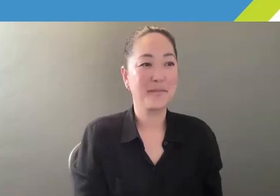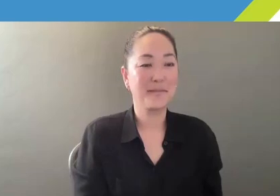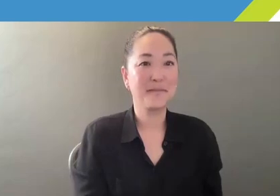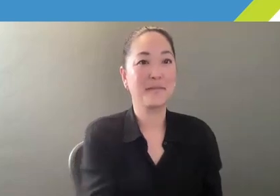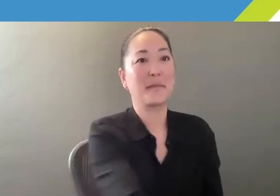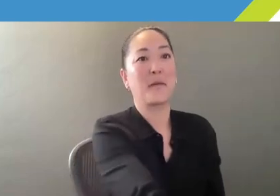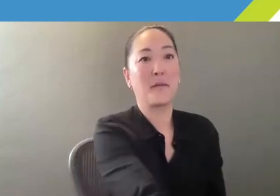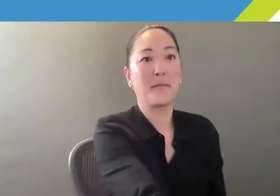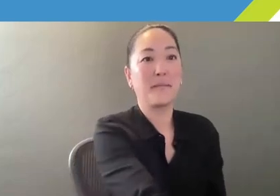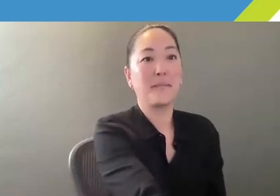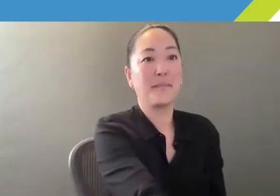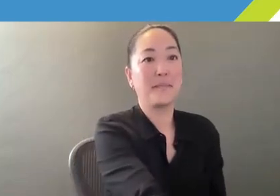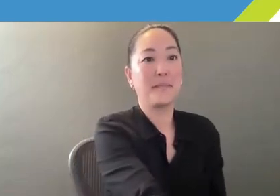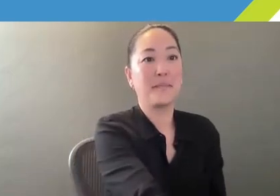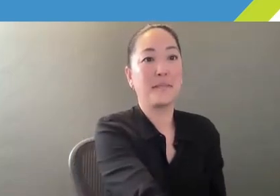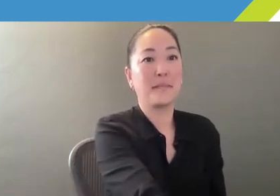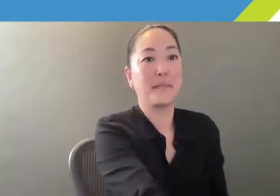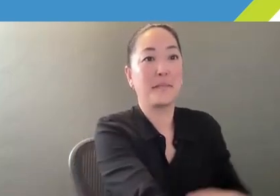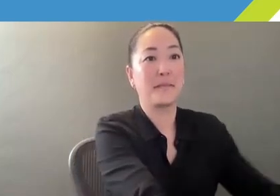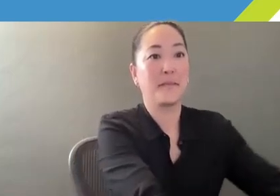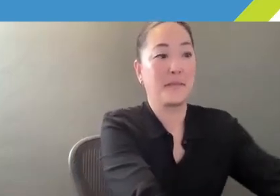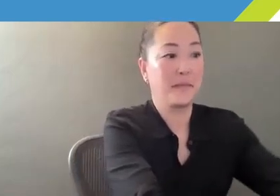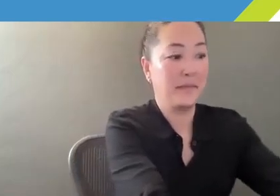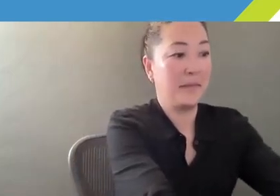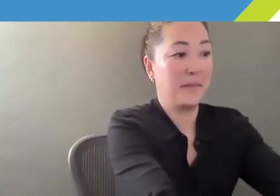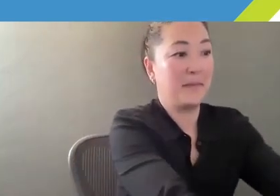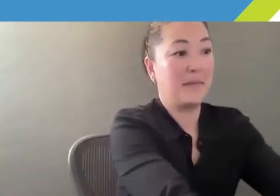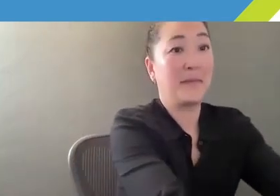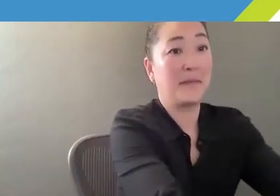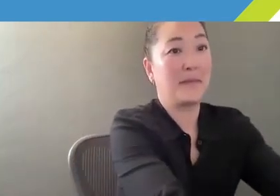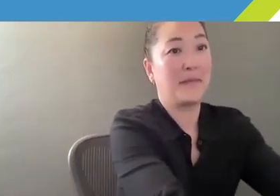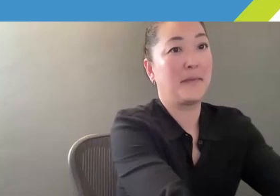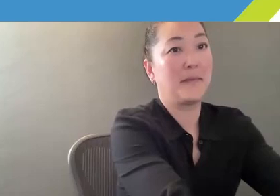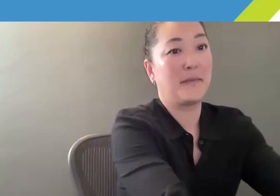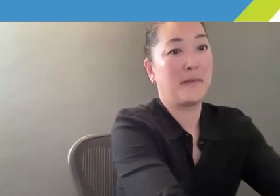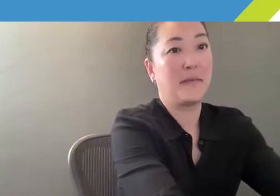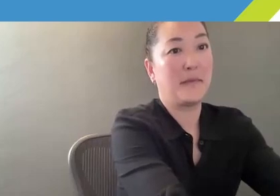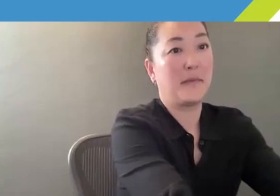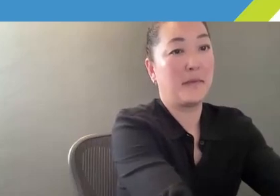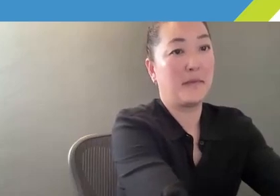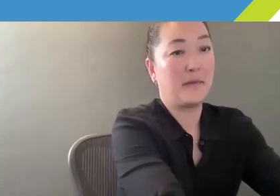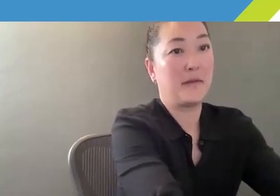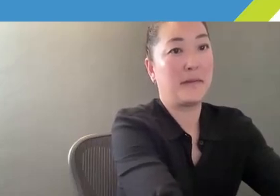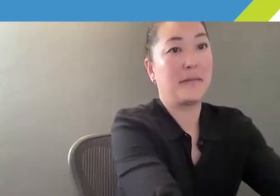Oh, interesting. It's just my hands. That's not useful at all. Hold